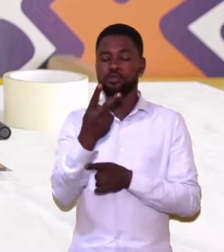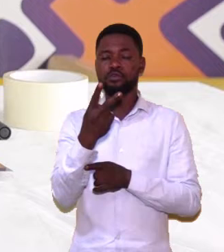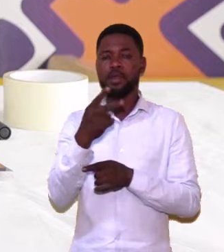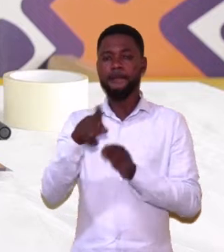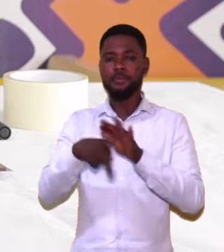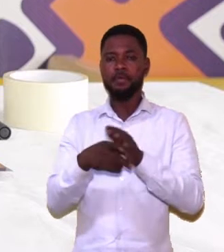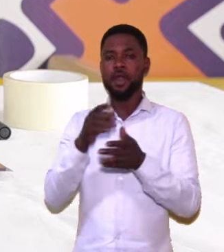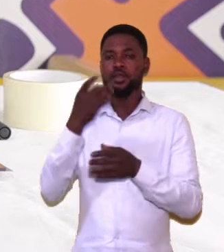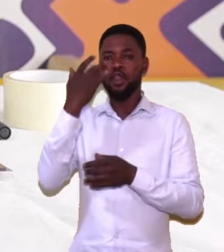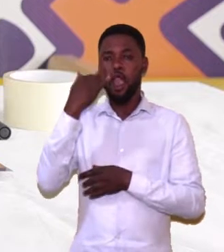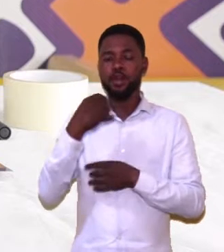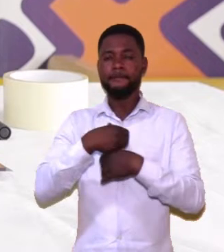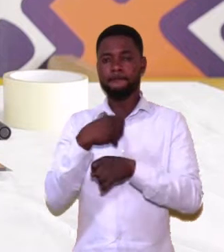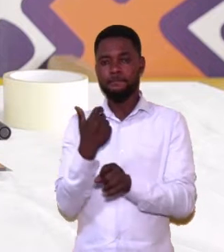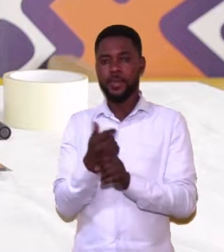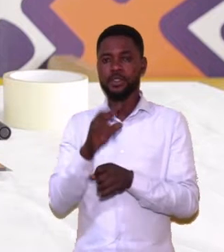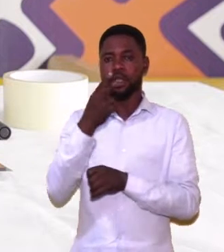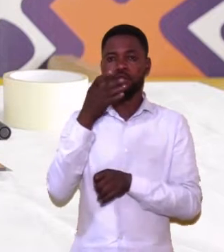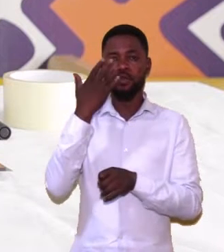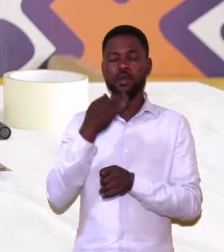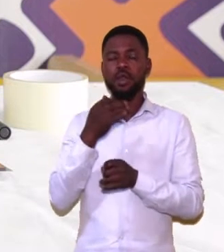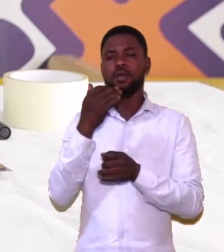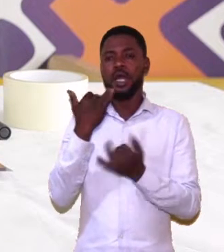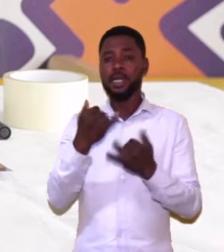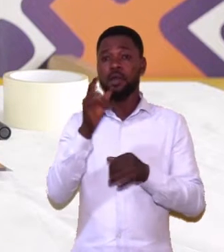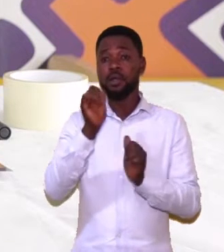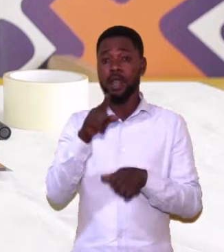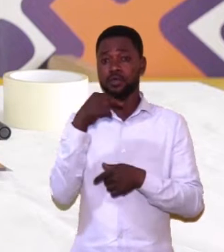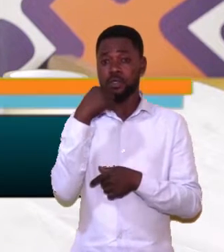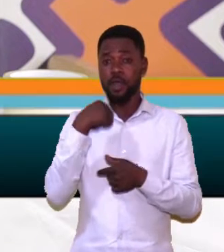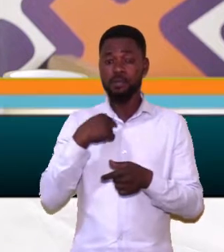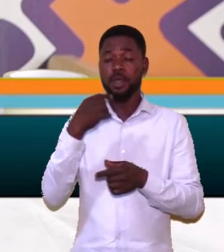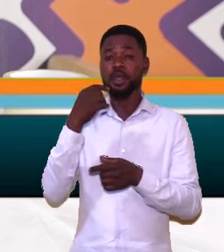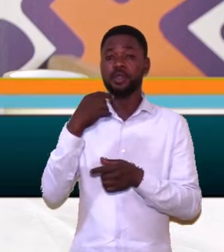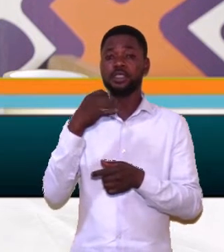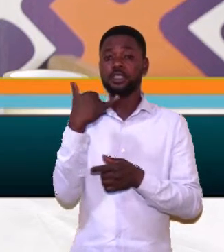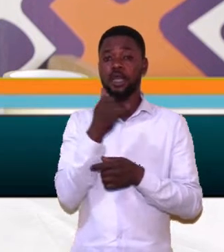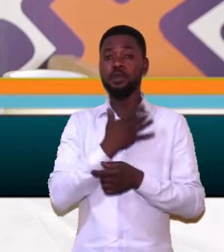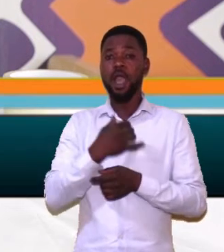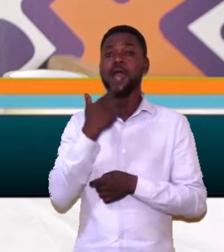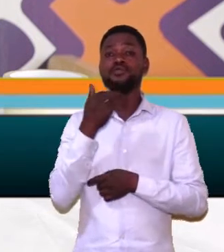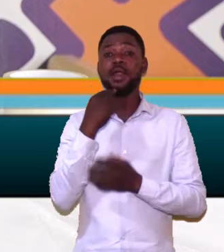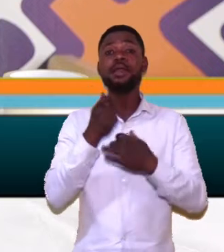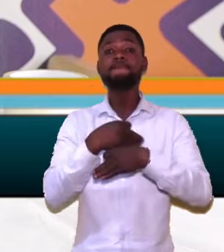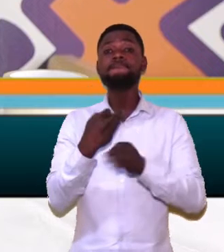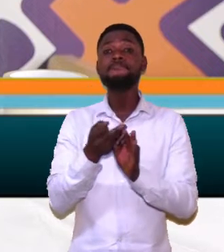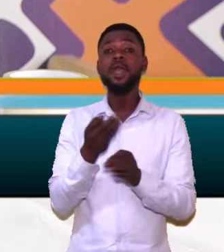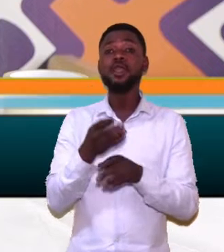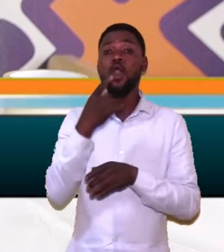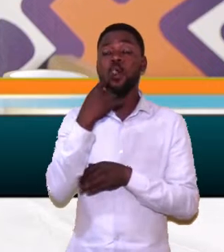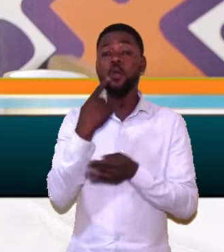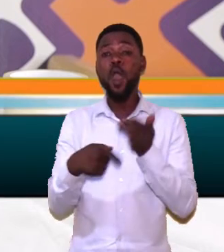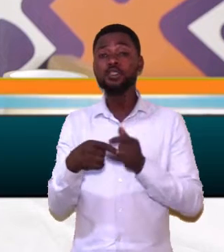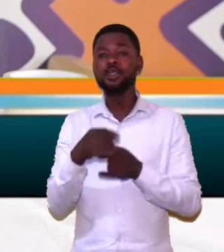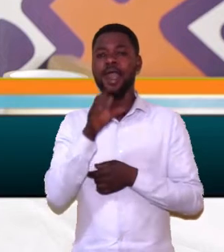2 primary colors mix, they form a secondary color. Now can you tell me, yellow and red form what?